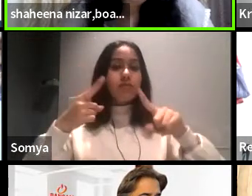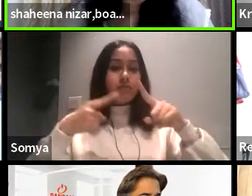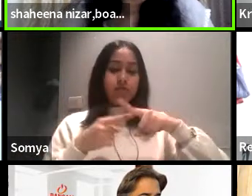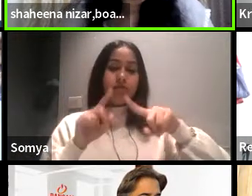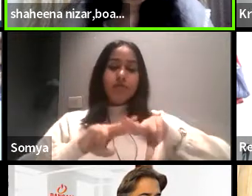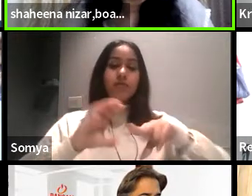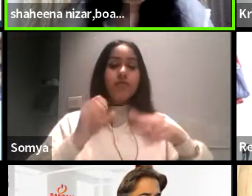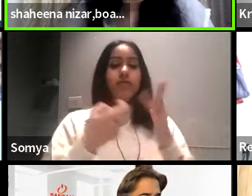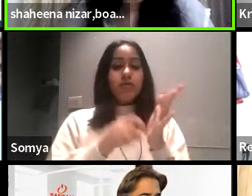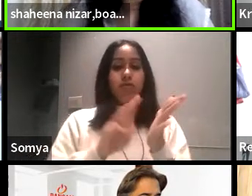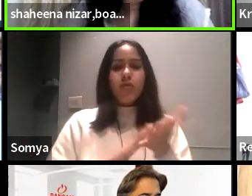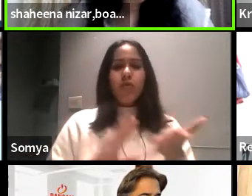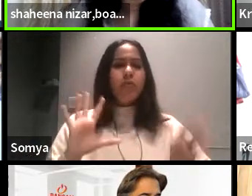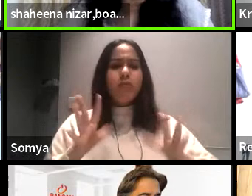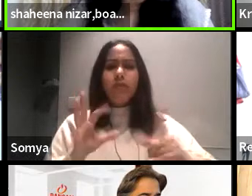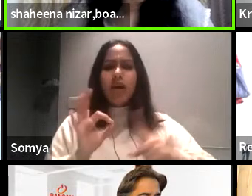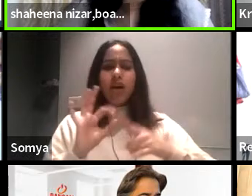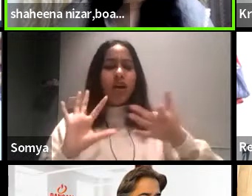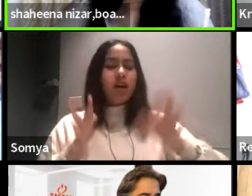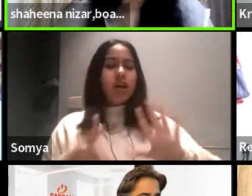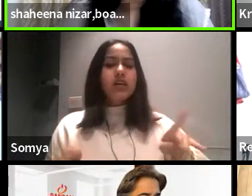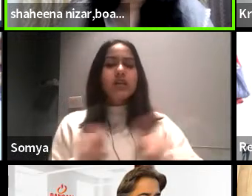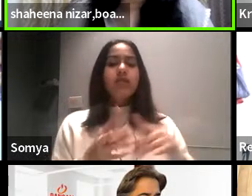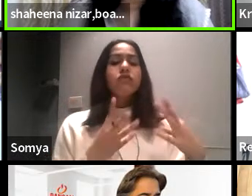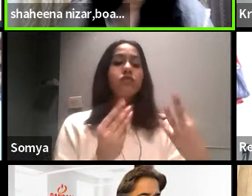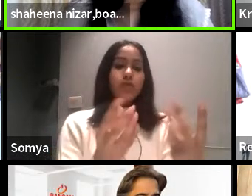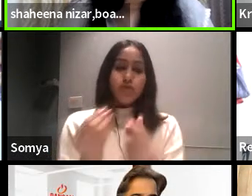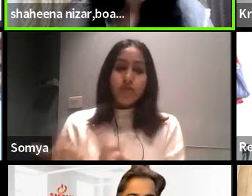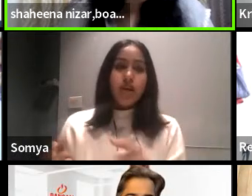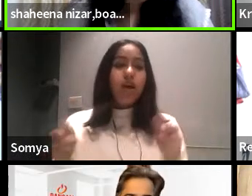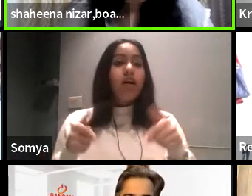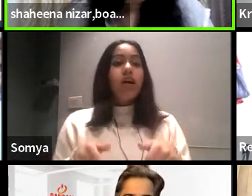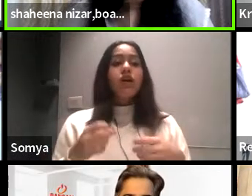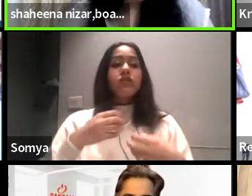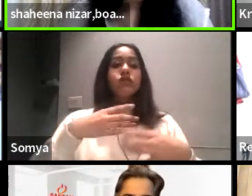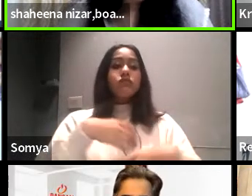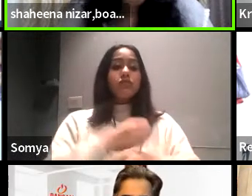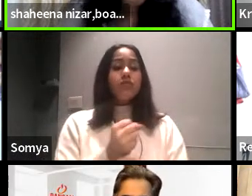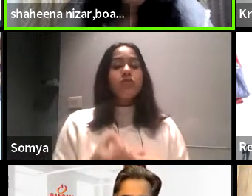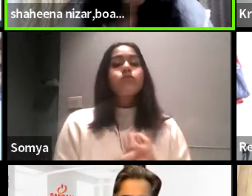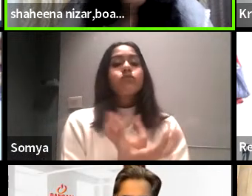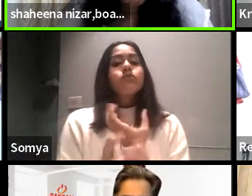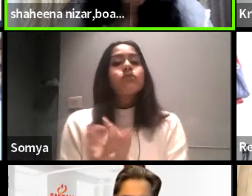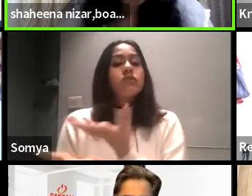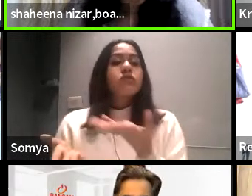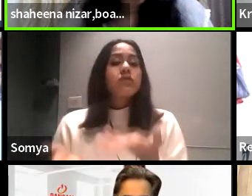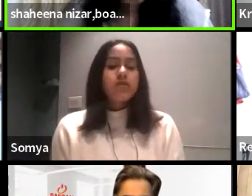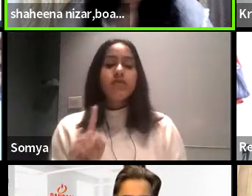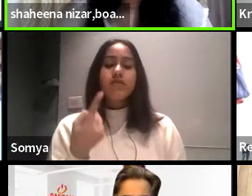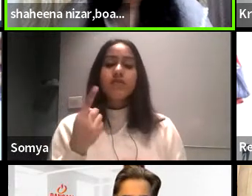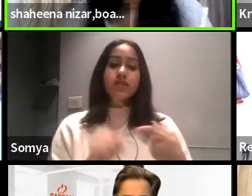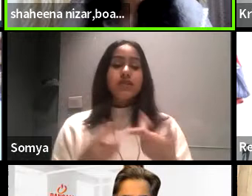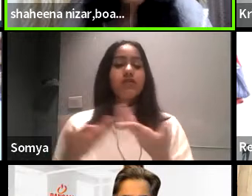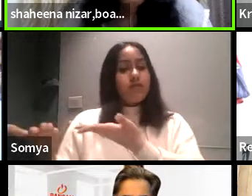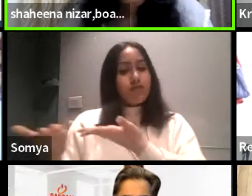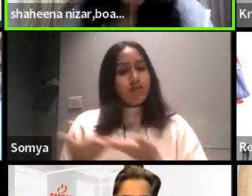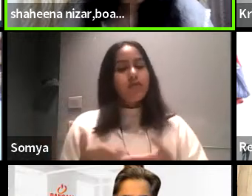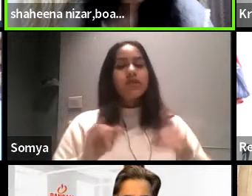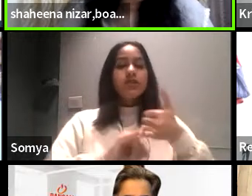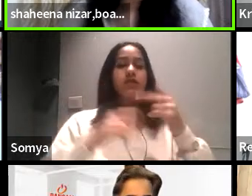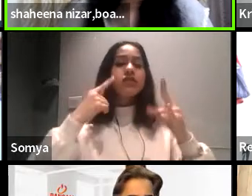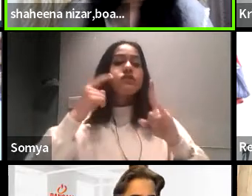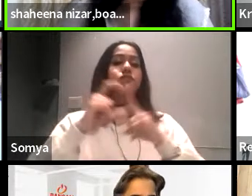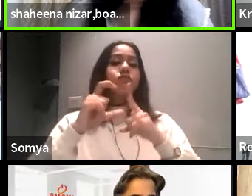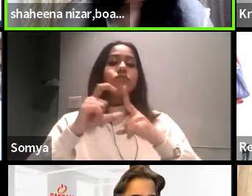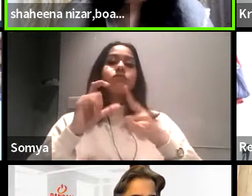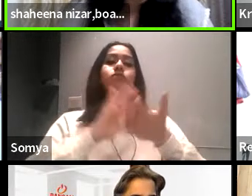practical solutions. We hope that we'll have a productive discussions today. And now let me invite Siddhartha ji